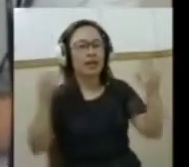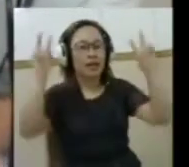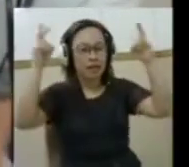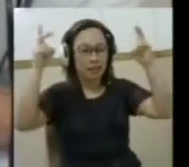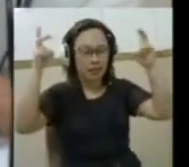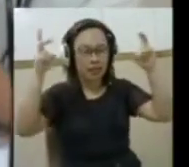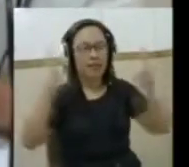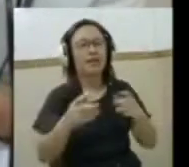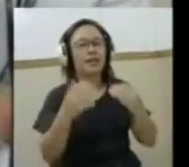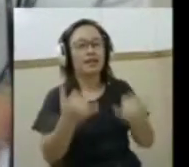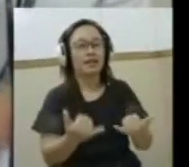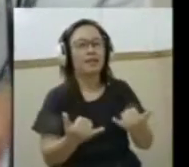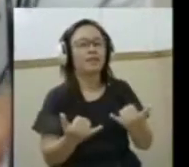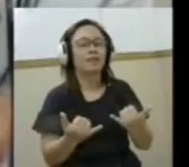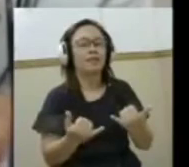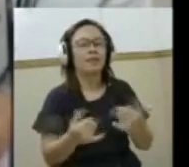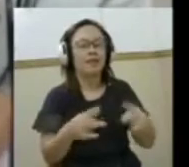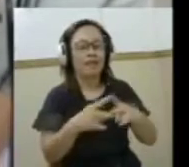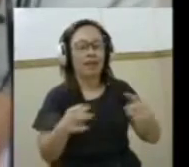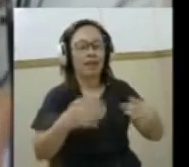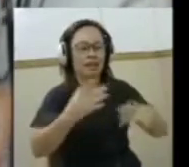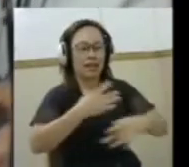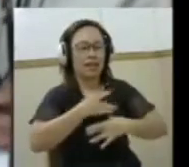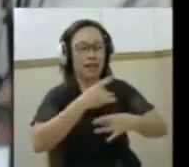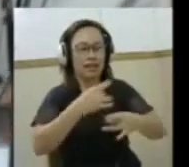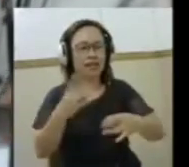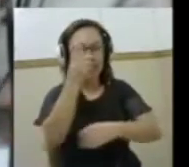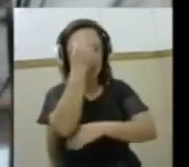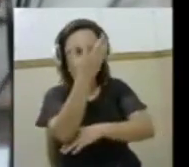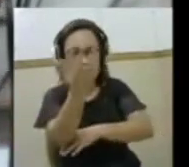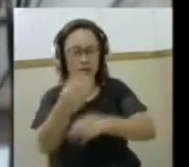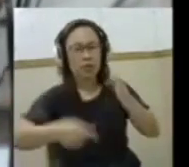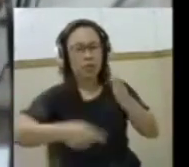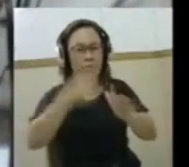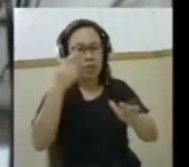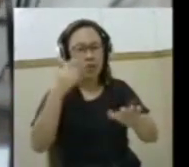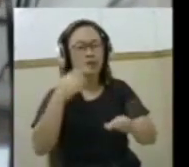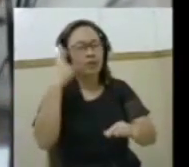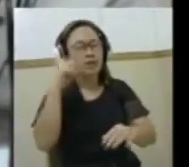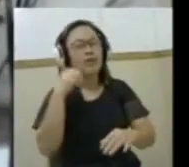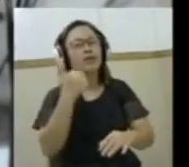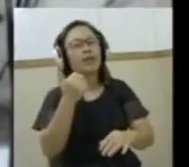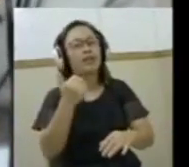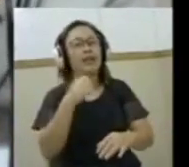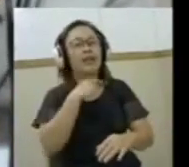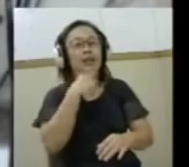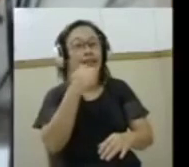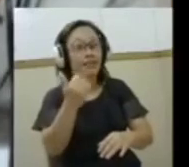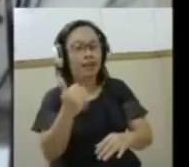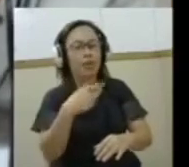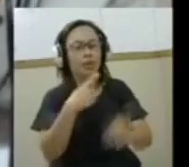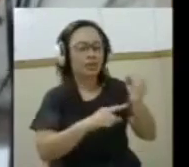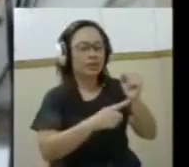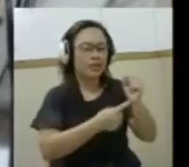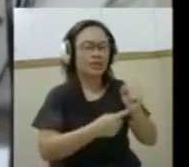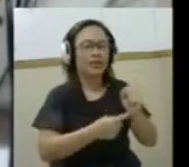right, Sir Steve. It was very interesting and informative one, especially for our grade 10 learners Yes. who are still starting to